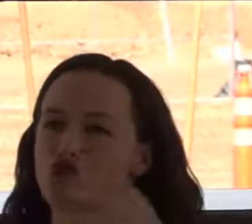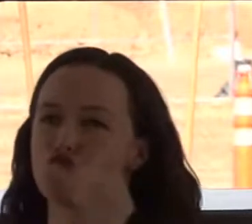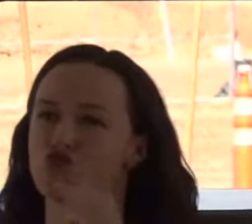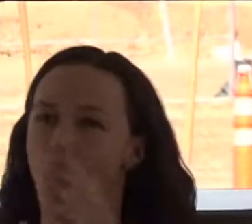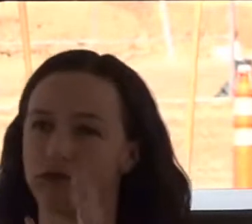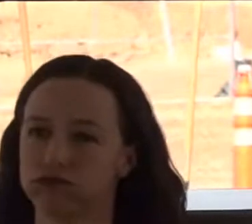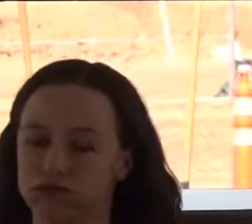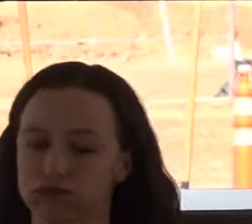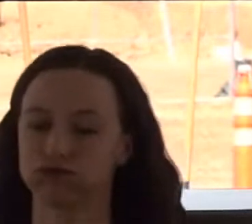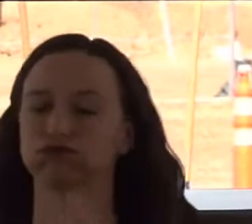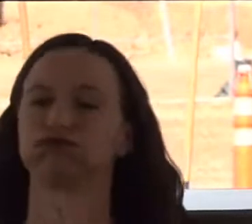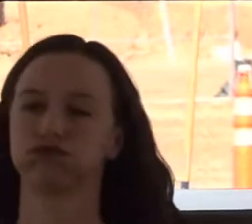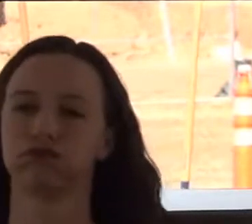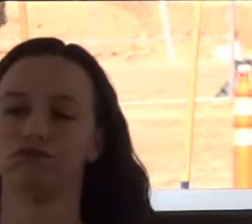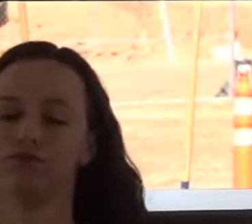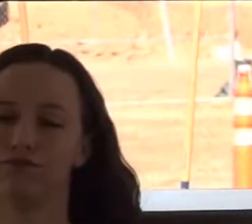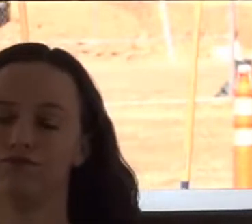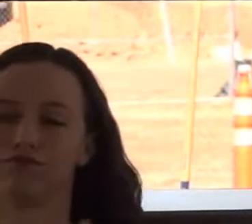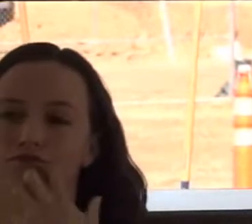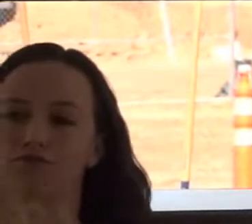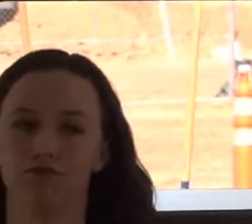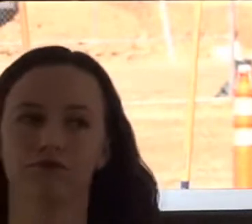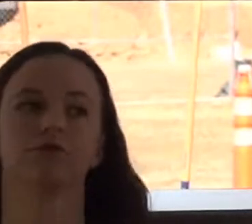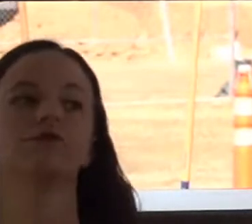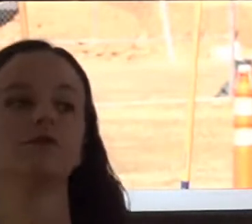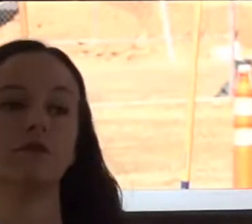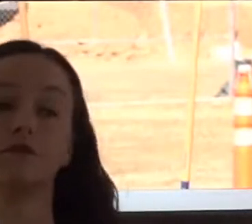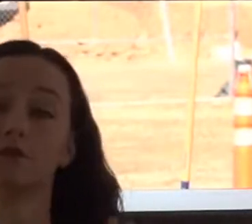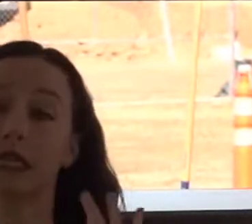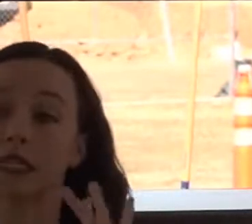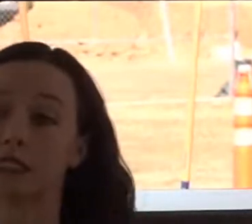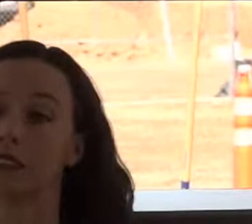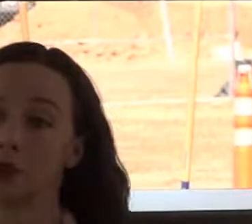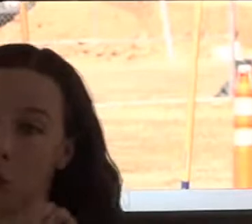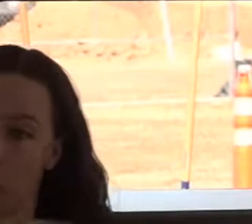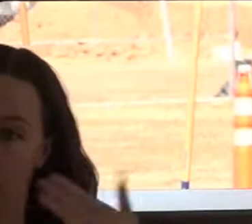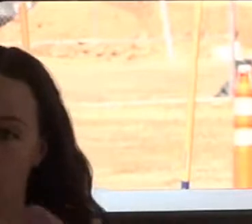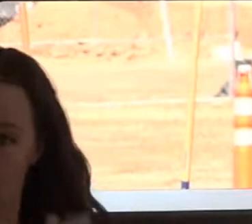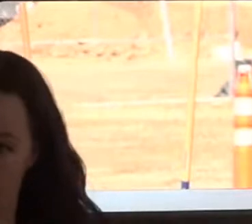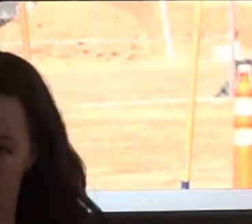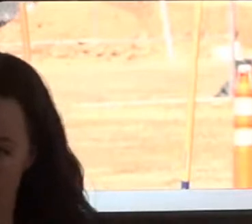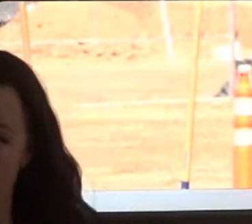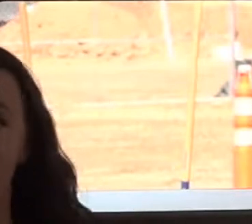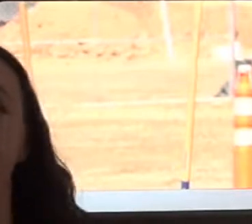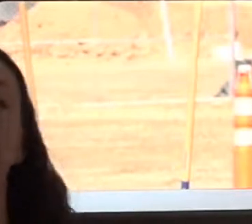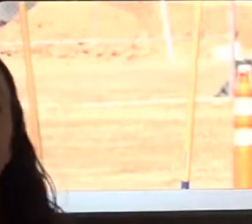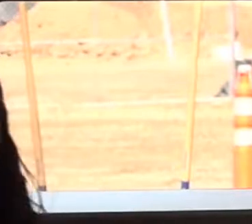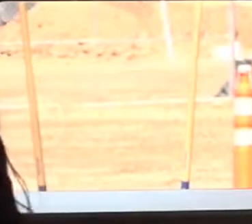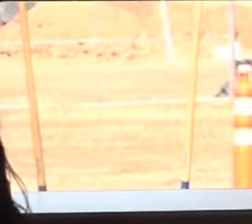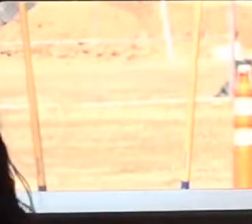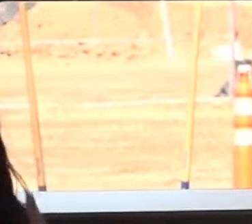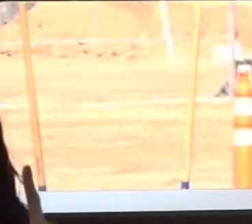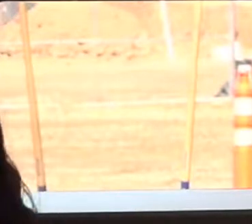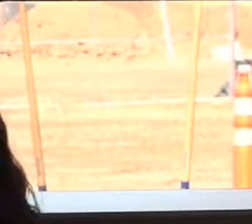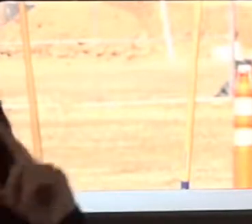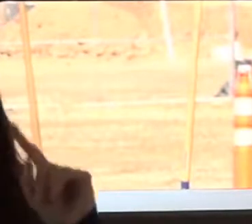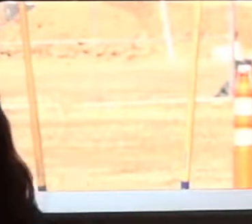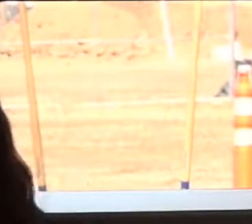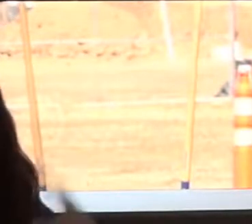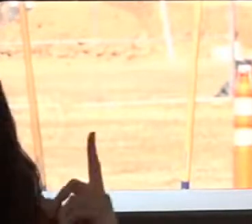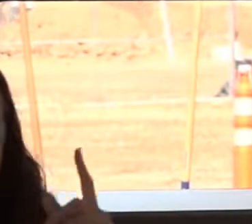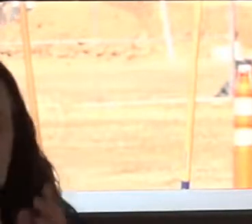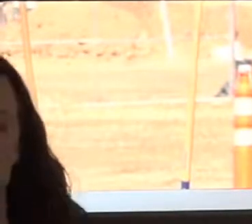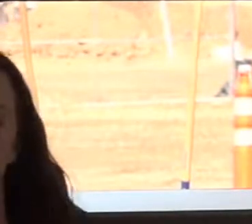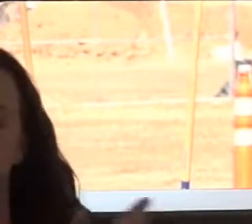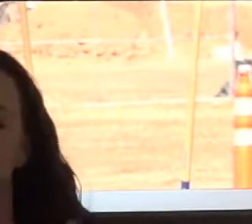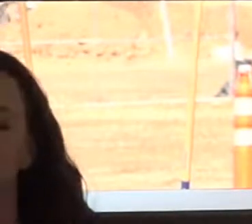to fruition is near and dear to my heart, and I'm very excited to be here today. This has been a long time coming, and